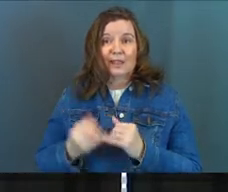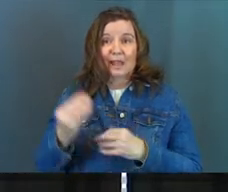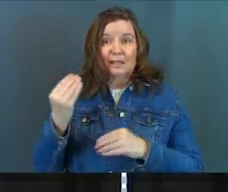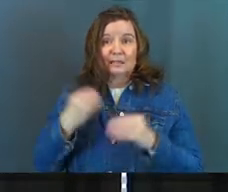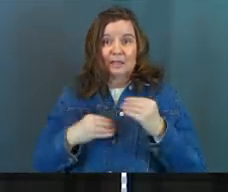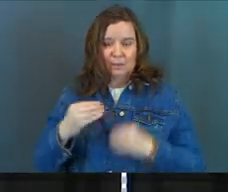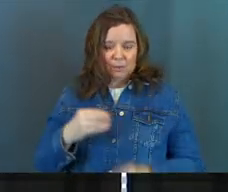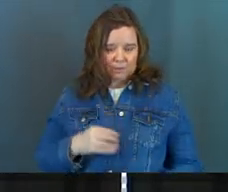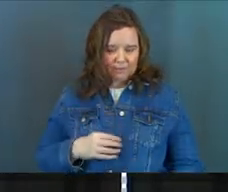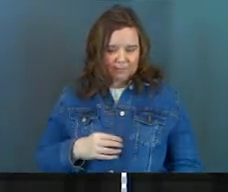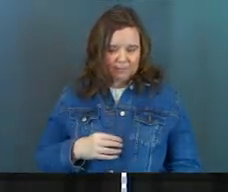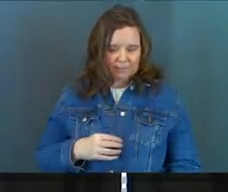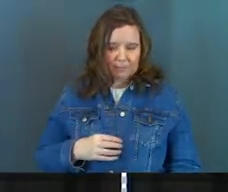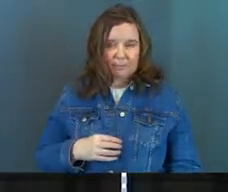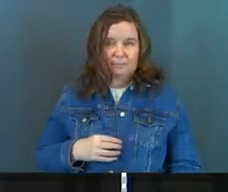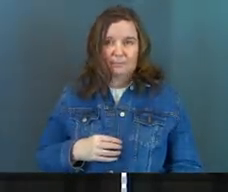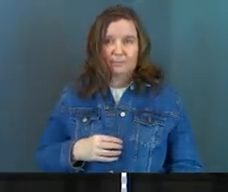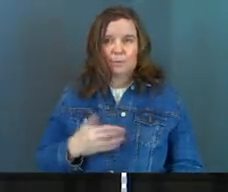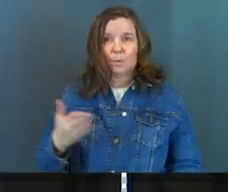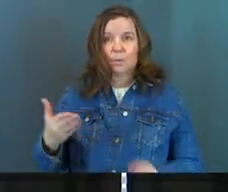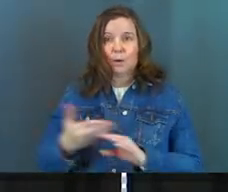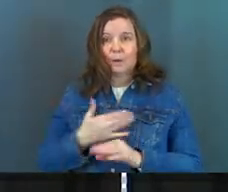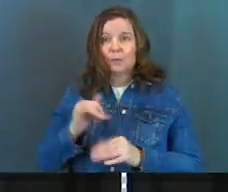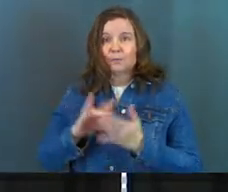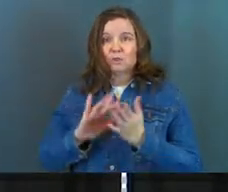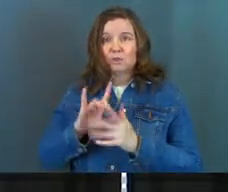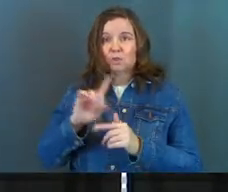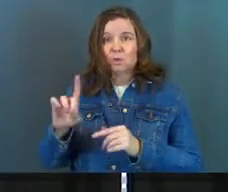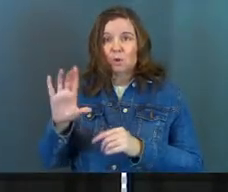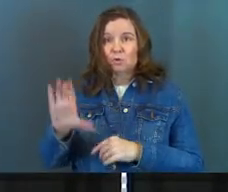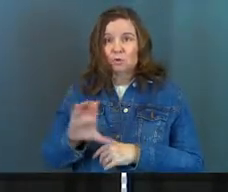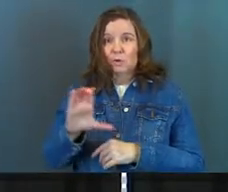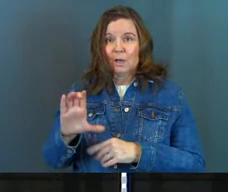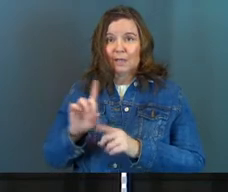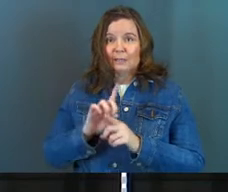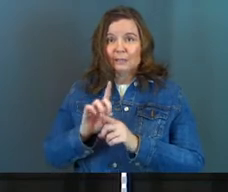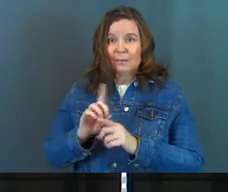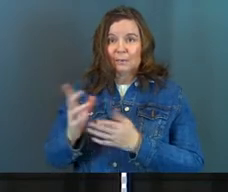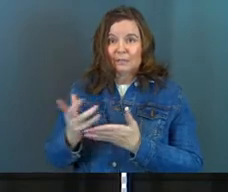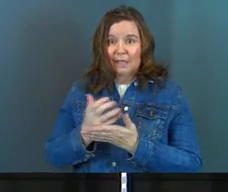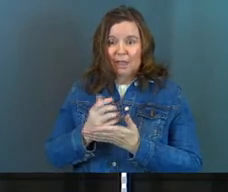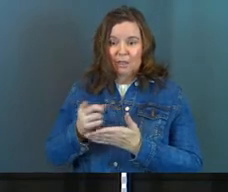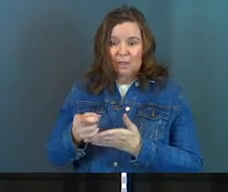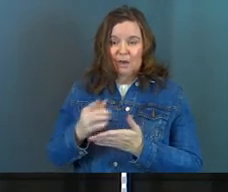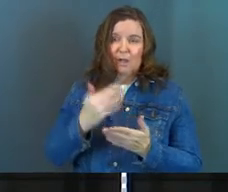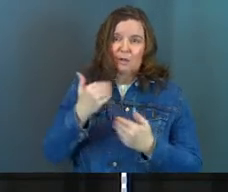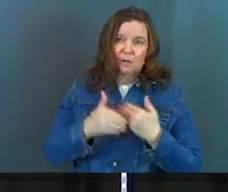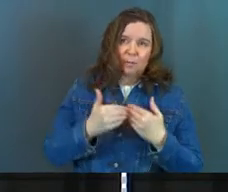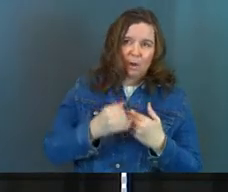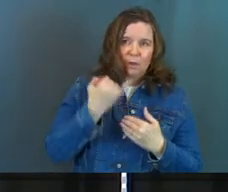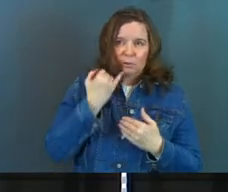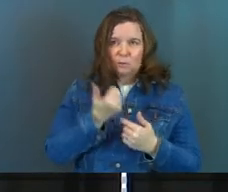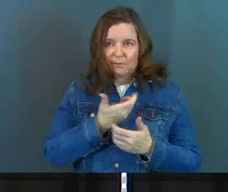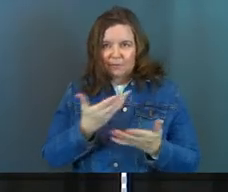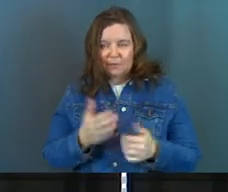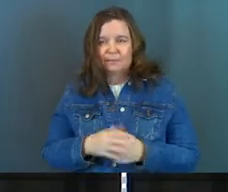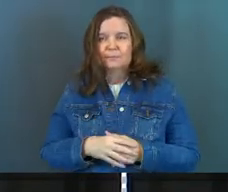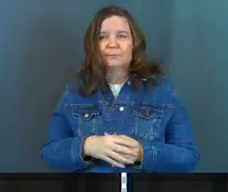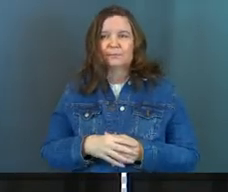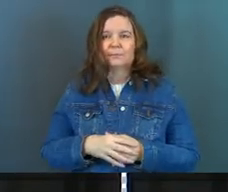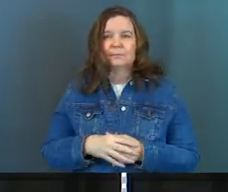Supper, right before Jesus goes to the cross, and the disciples are gathered there. And, you know, the bread and the juice and all that kind of